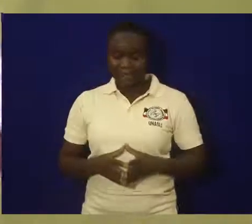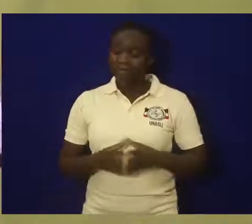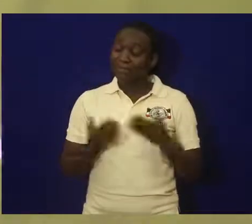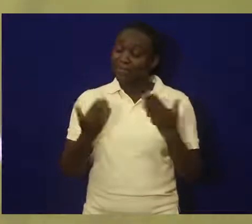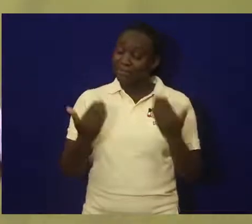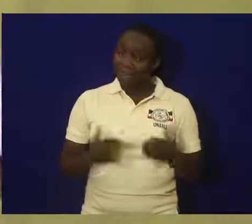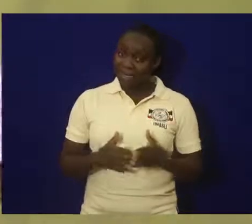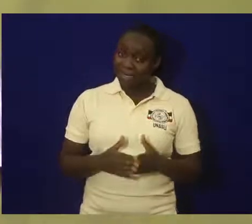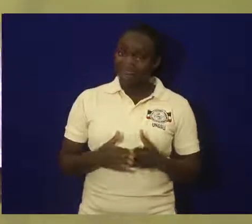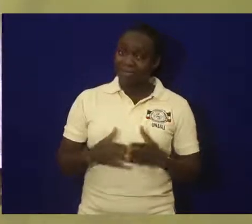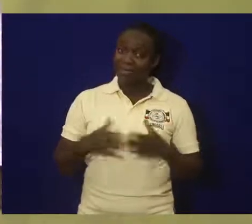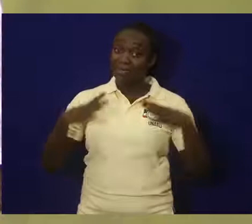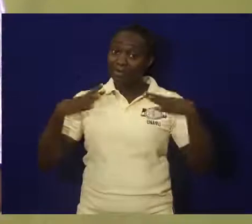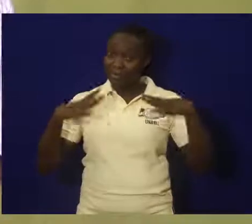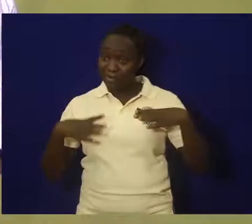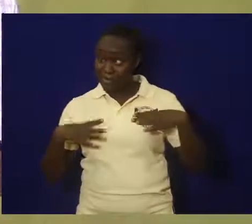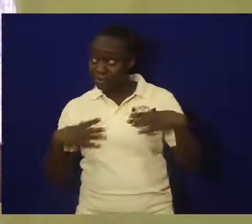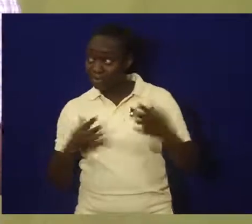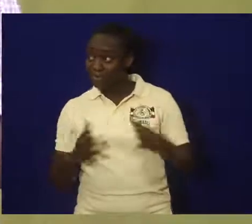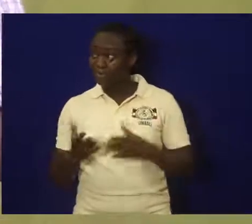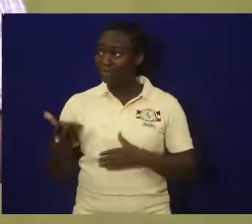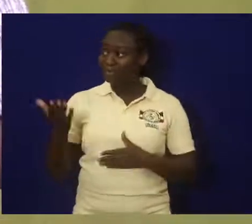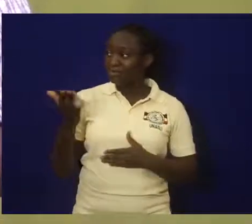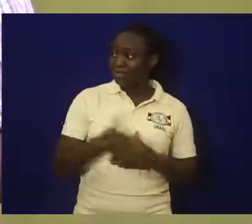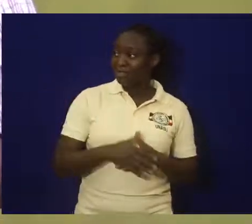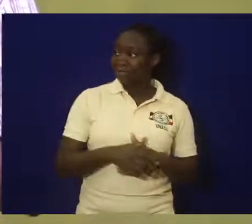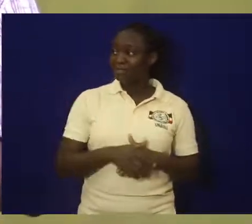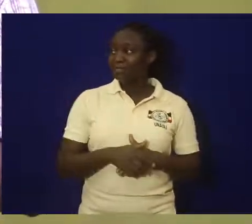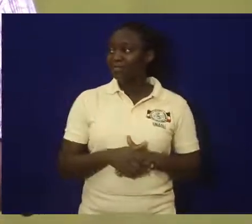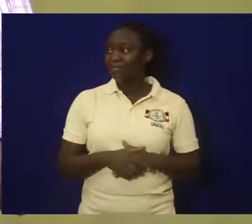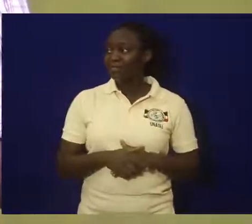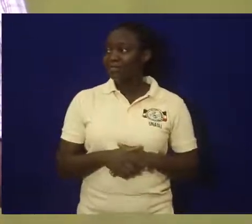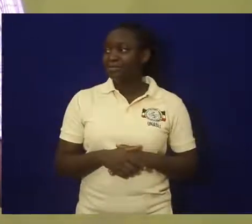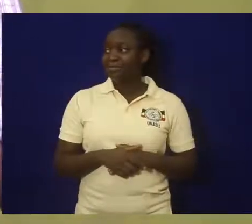Okay, dear learner, you're welcome back.